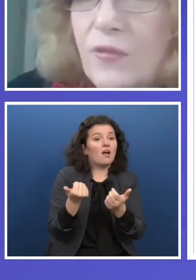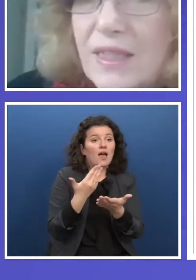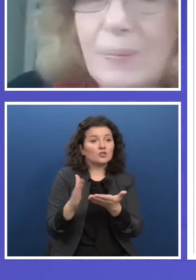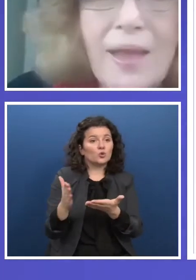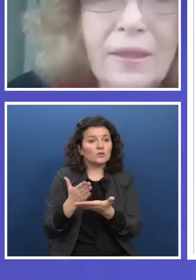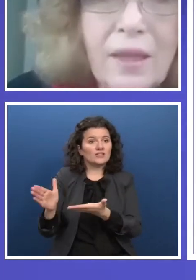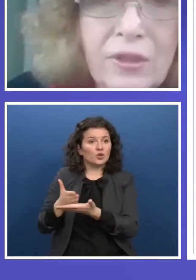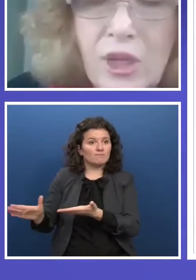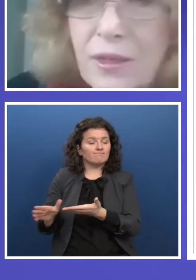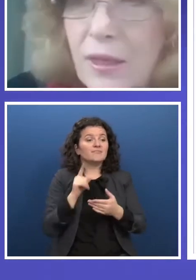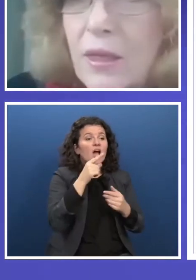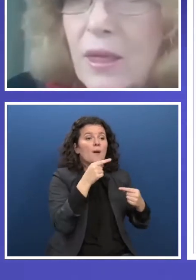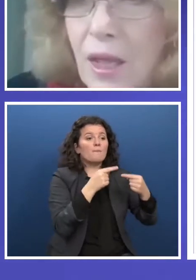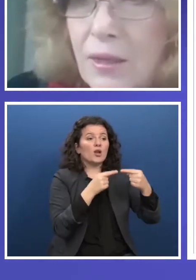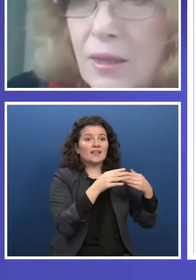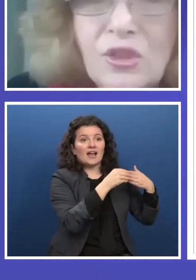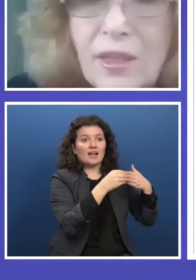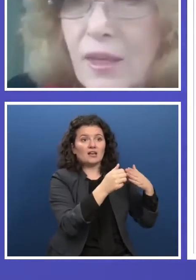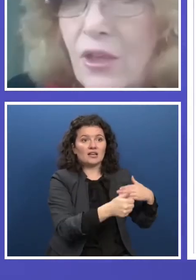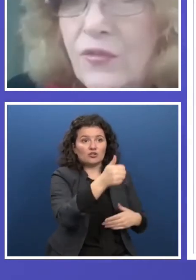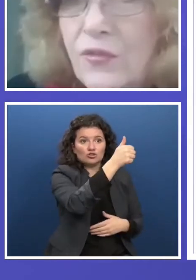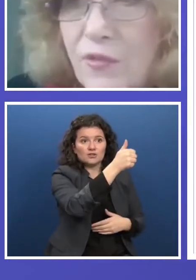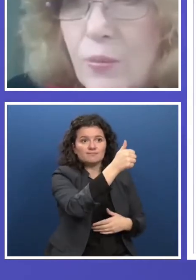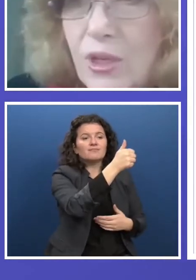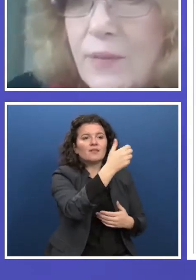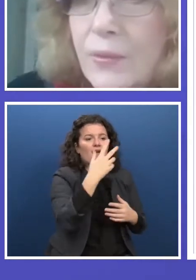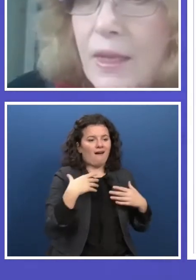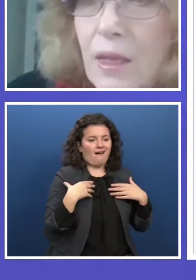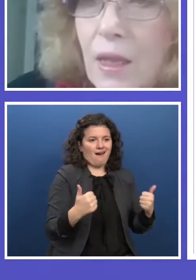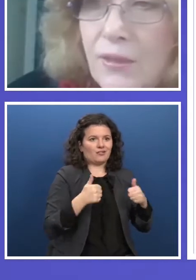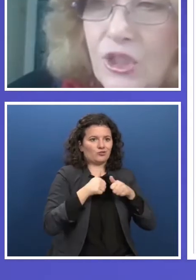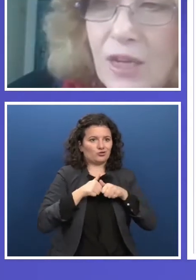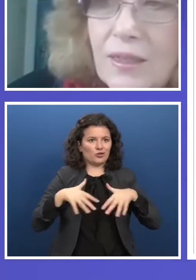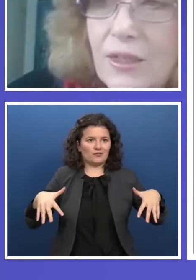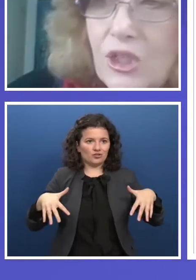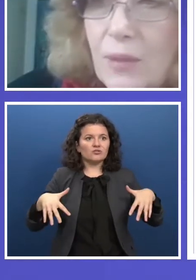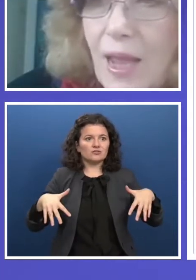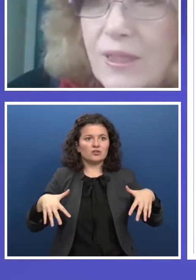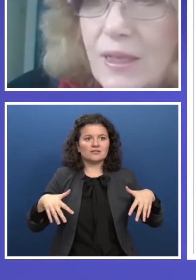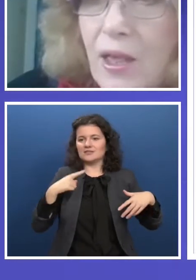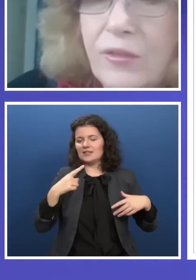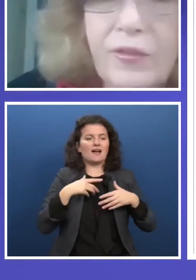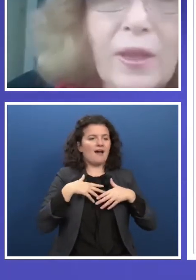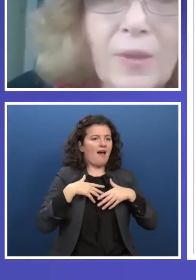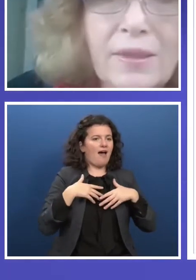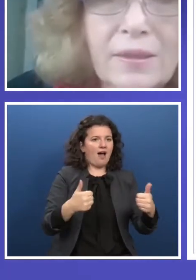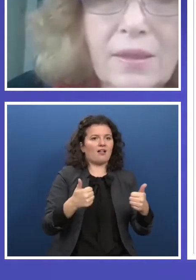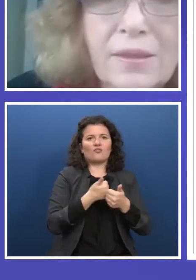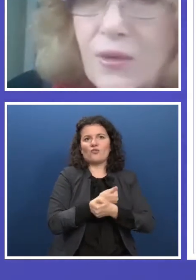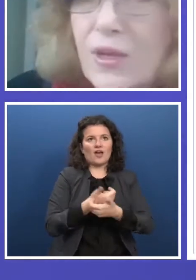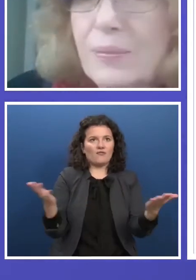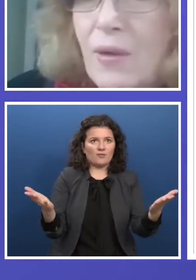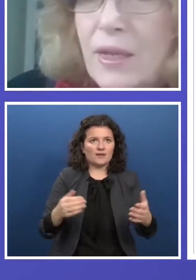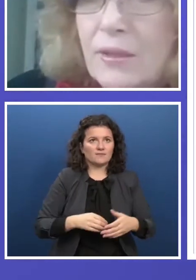leaders, often expand the health agenda and strengthen health for everybody. And the gendered leadership gaps in health is